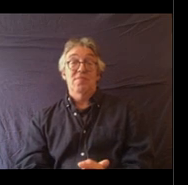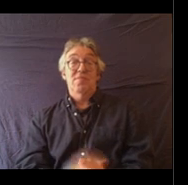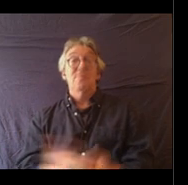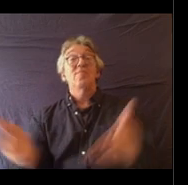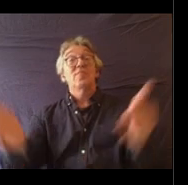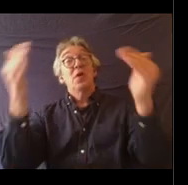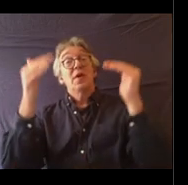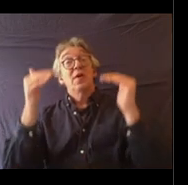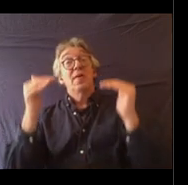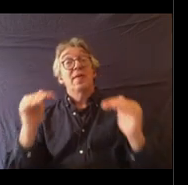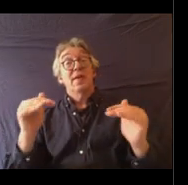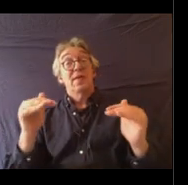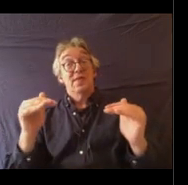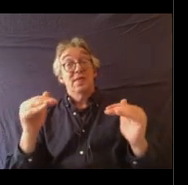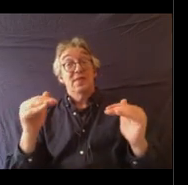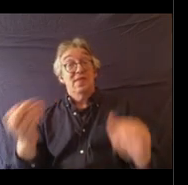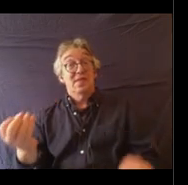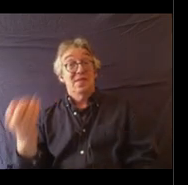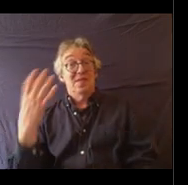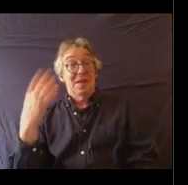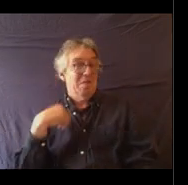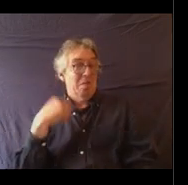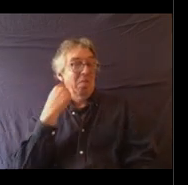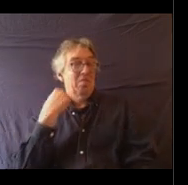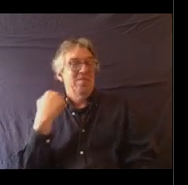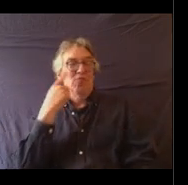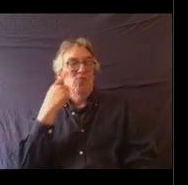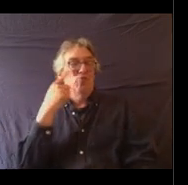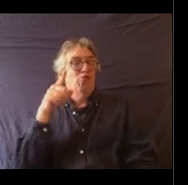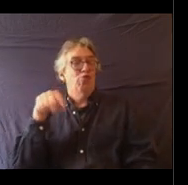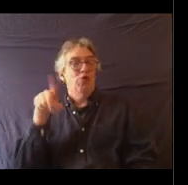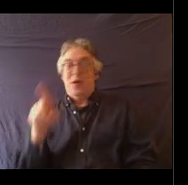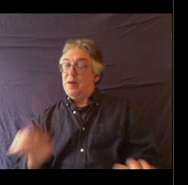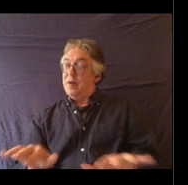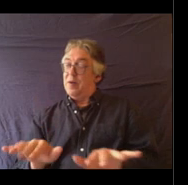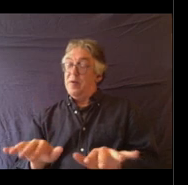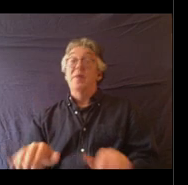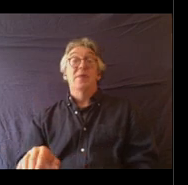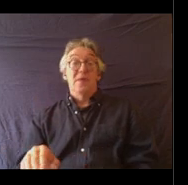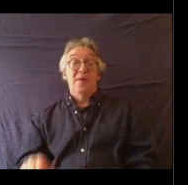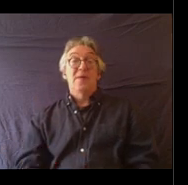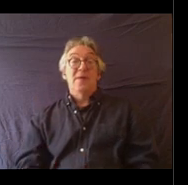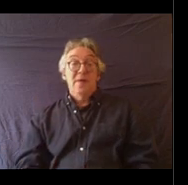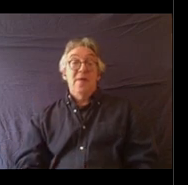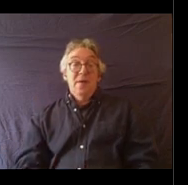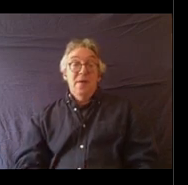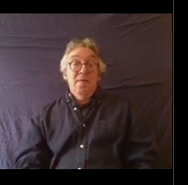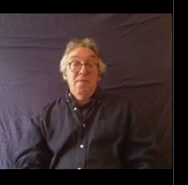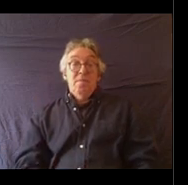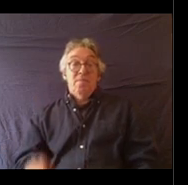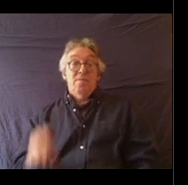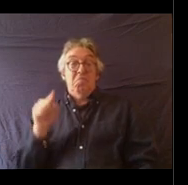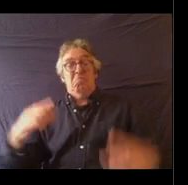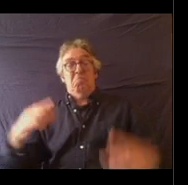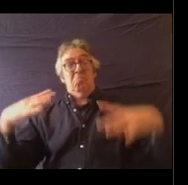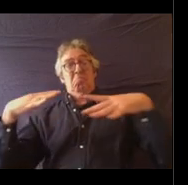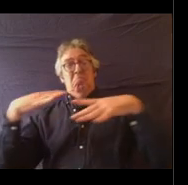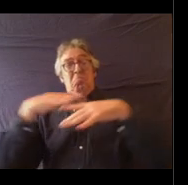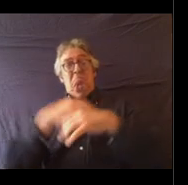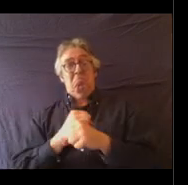I have to also check in my slides. Yeah, this is a very brief overview on what I'm